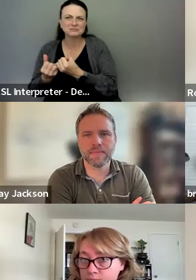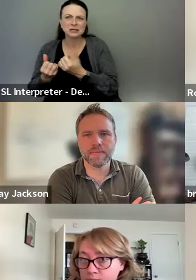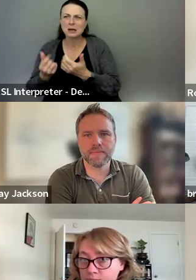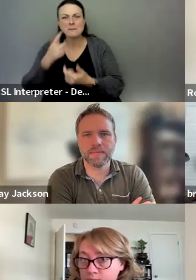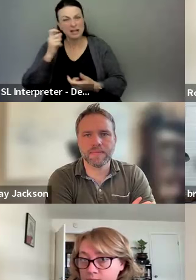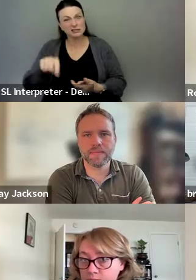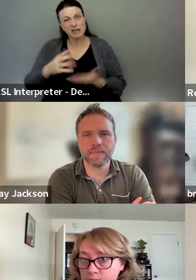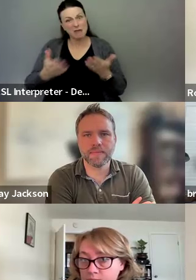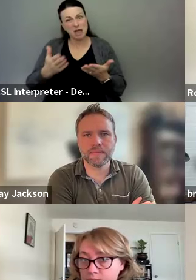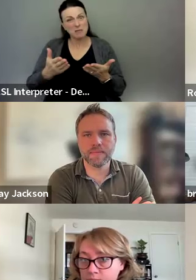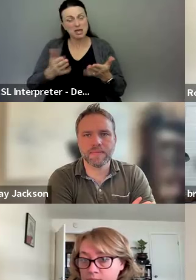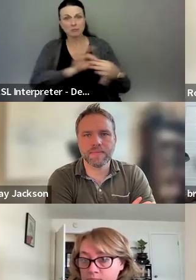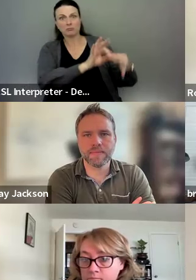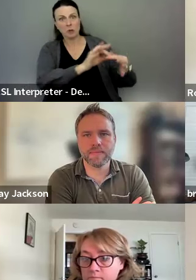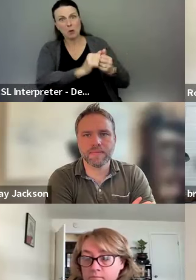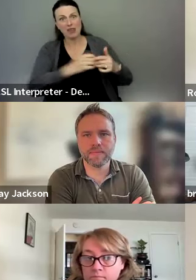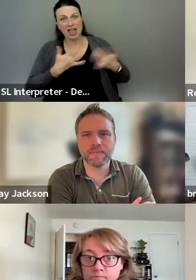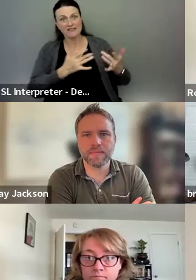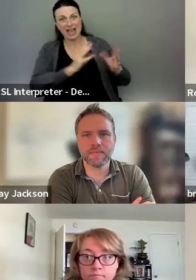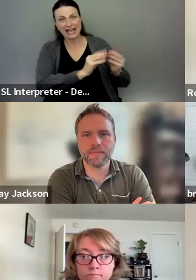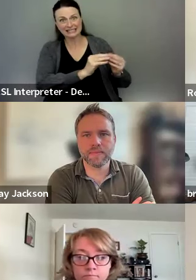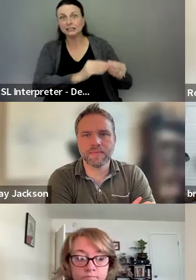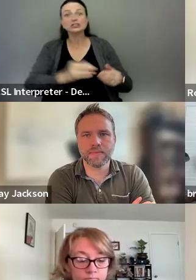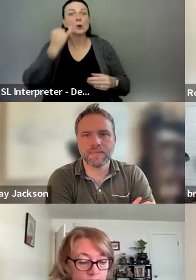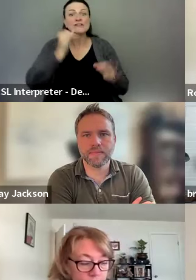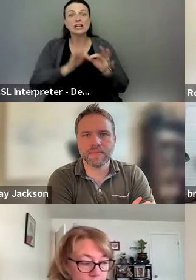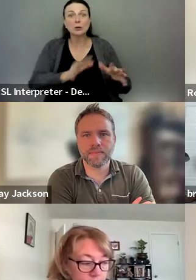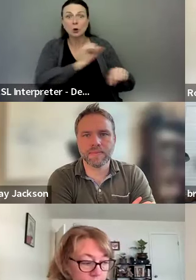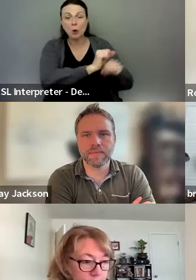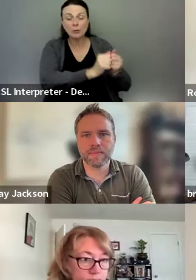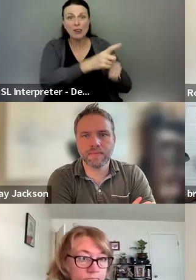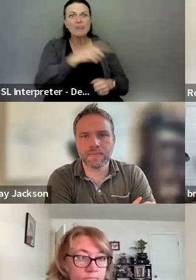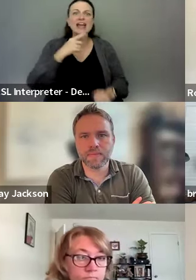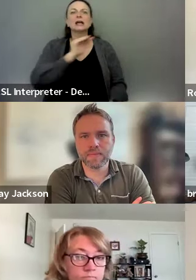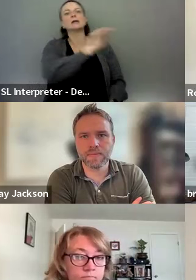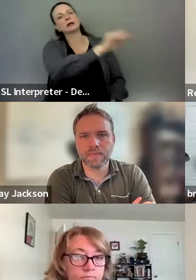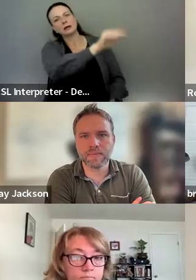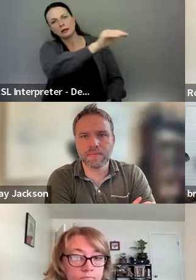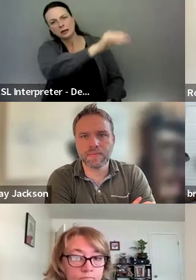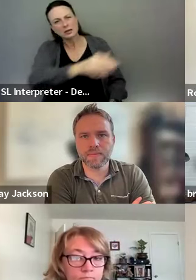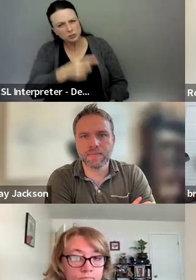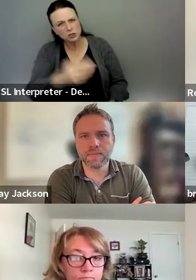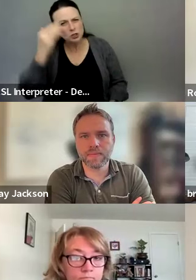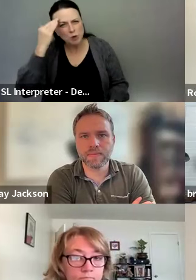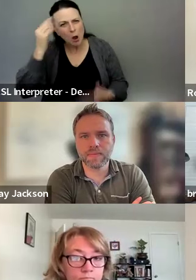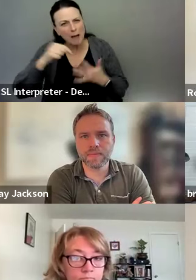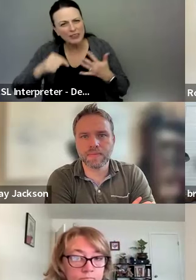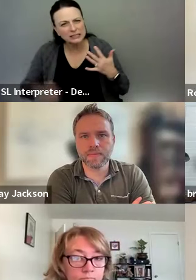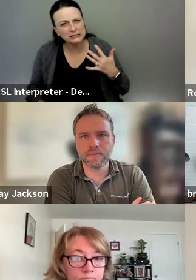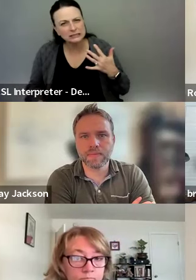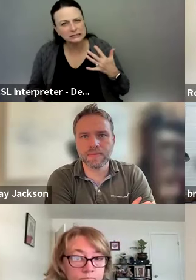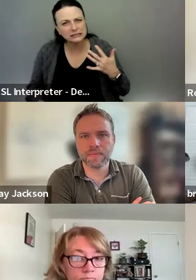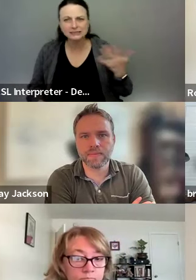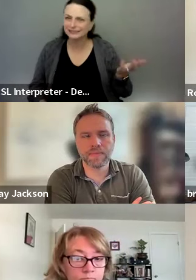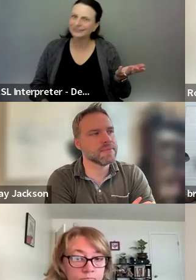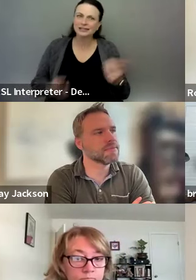because they may work with events. So whenever an interpreter mm-hmm. is working with an event, they could go and say like, hey, do you know about this? You know,